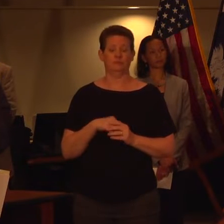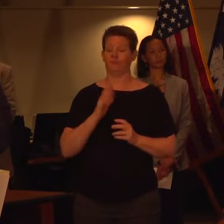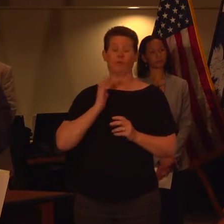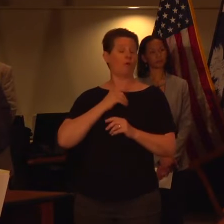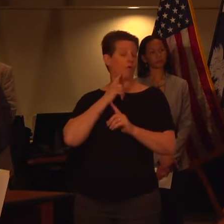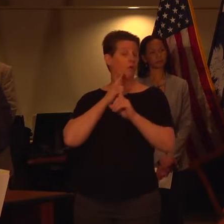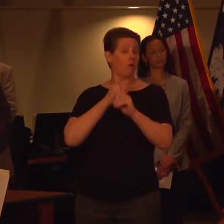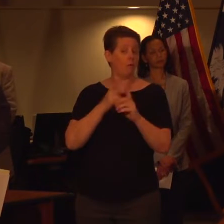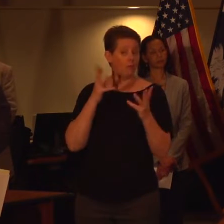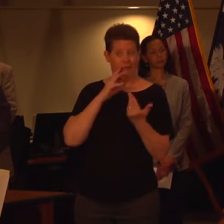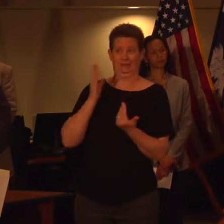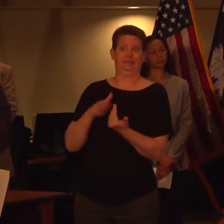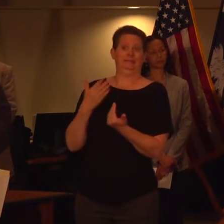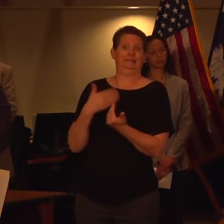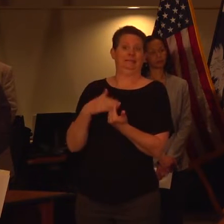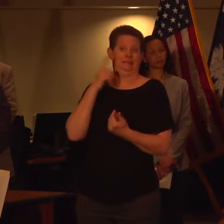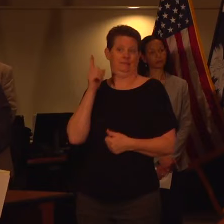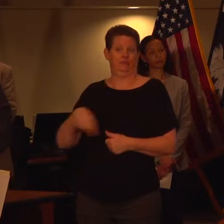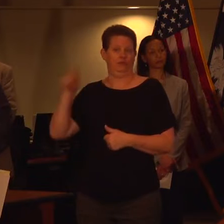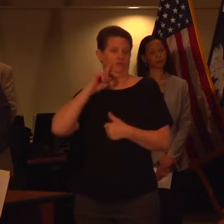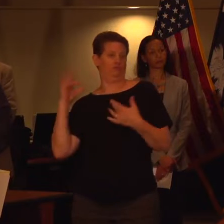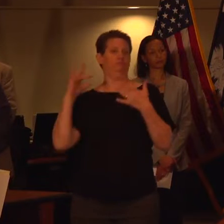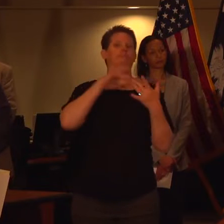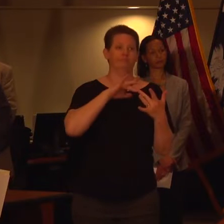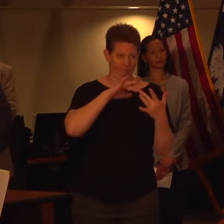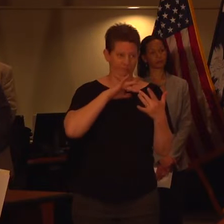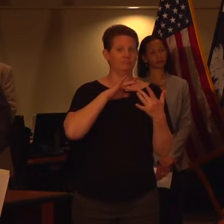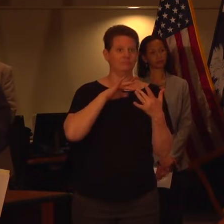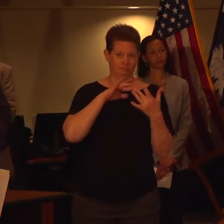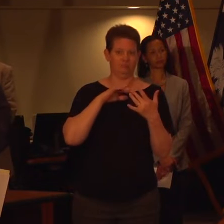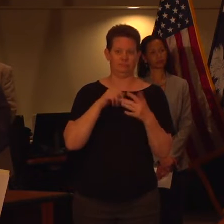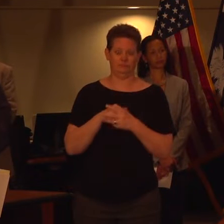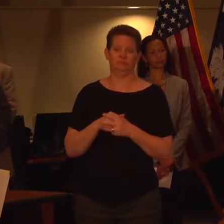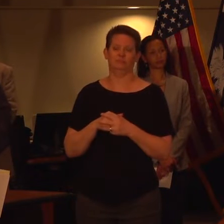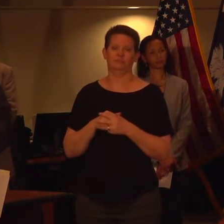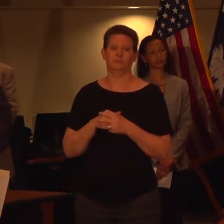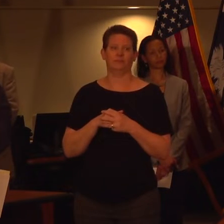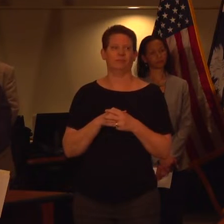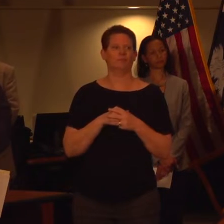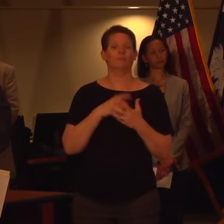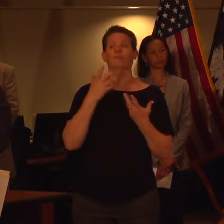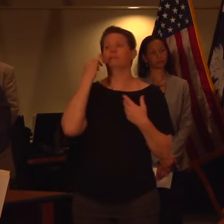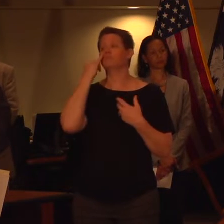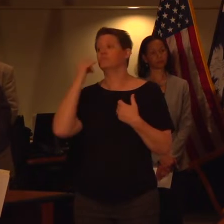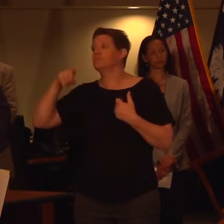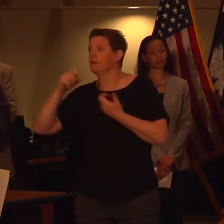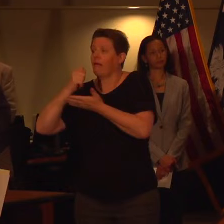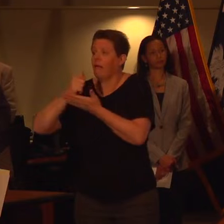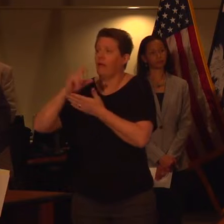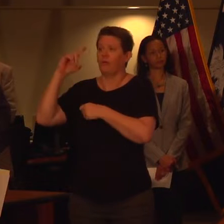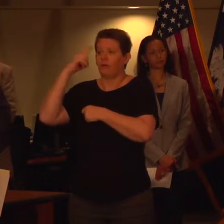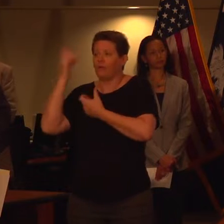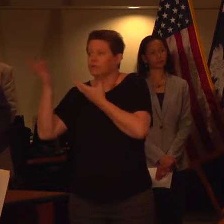that anyone will enjoy using it to help find their way into the proper government services and others that